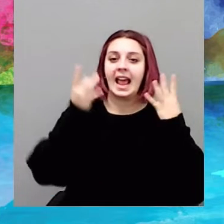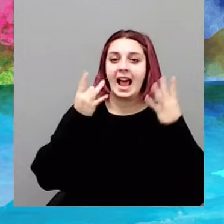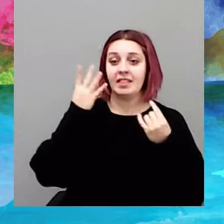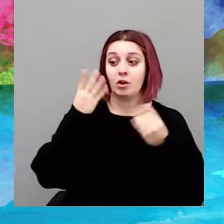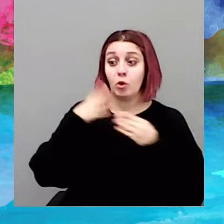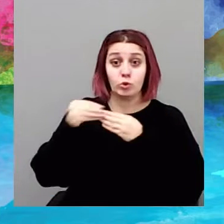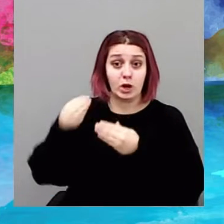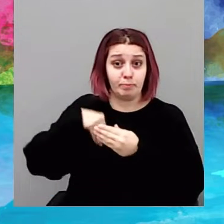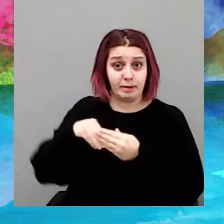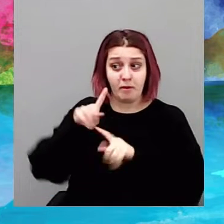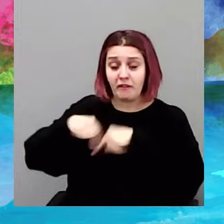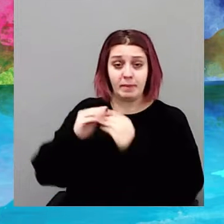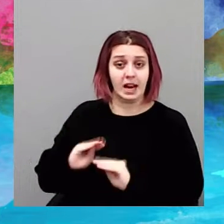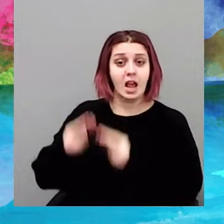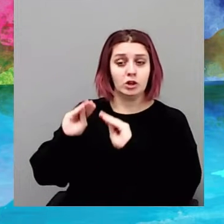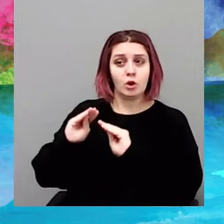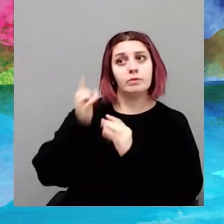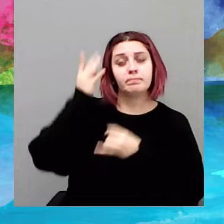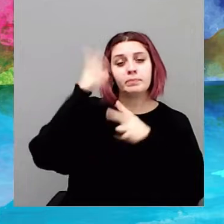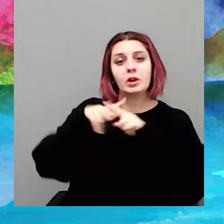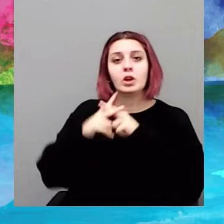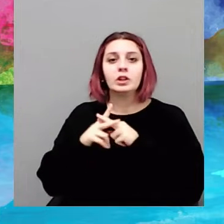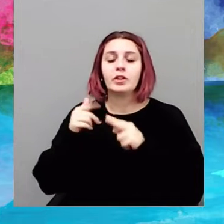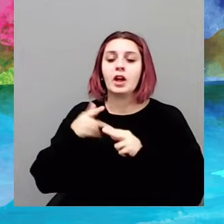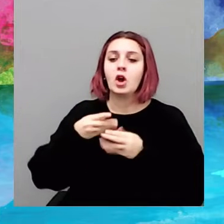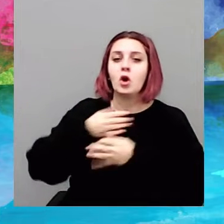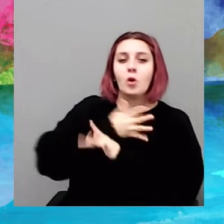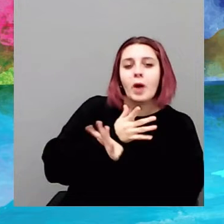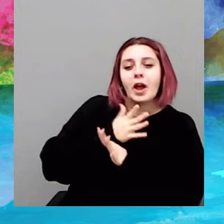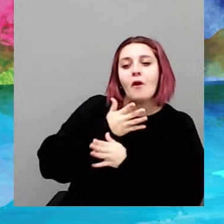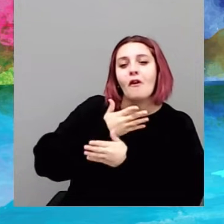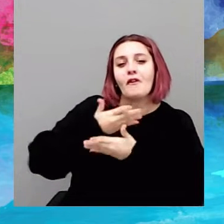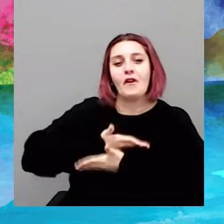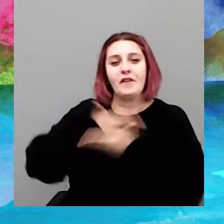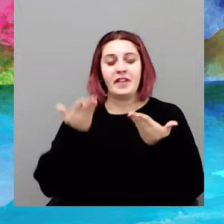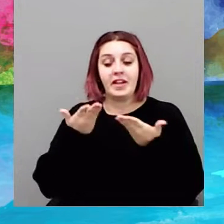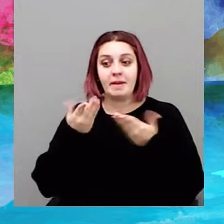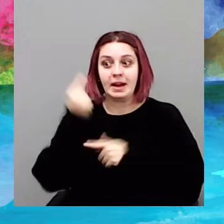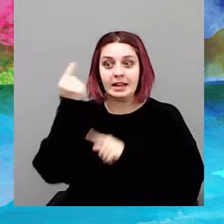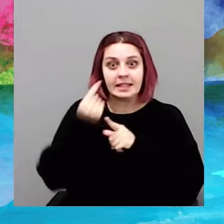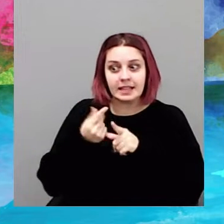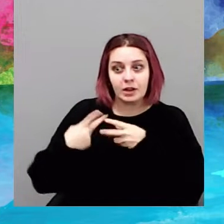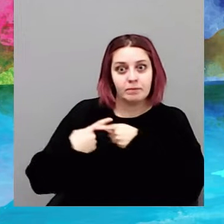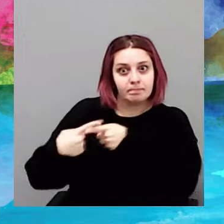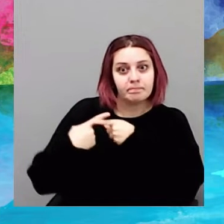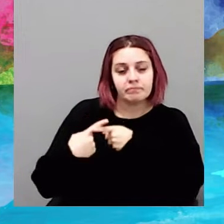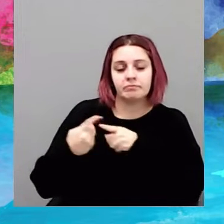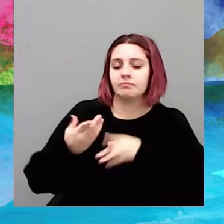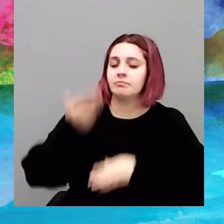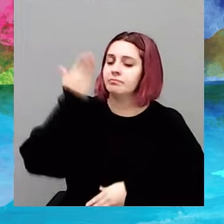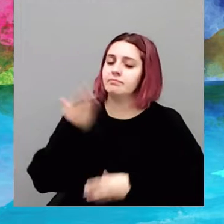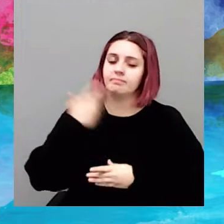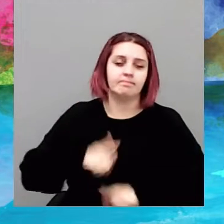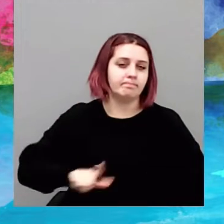creative workshops with the users, with the families who are playing. Trust and design is